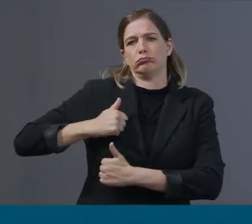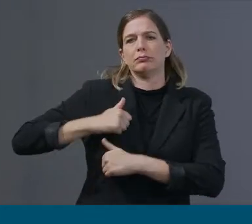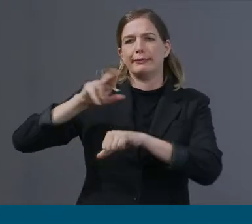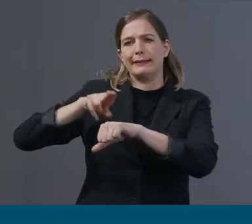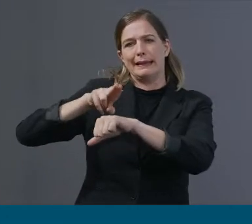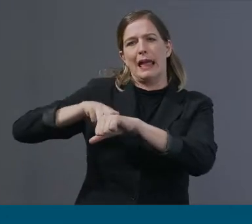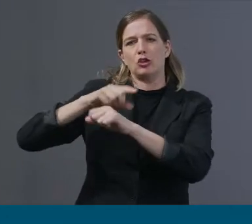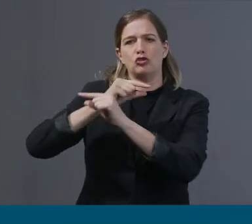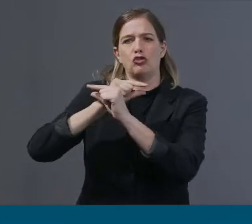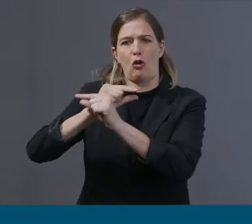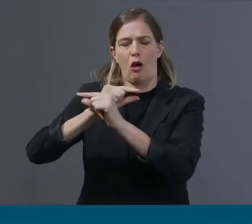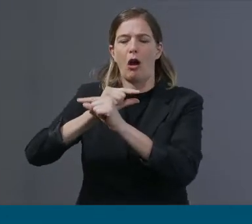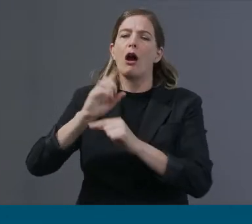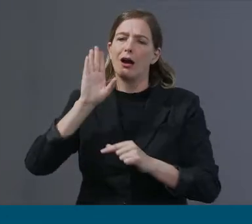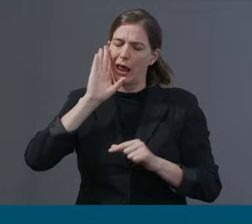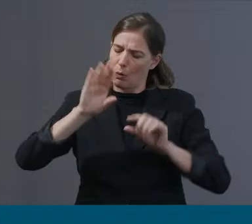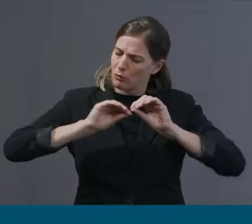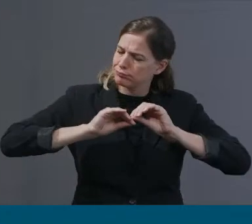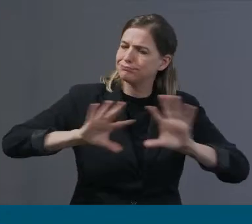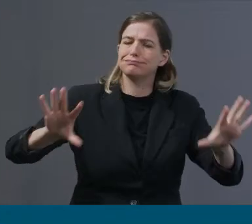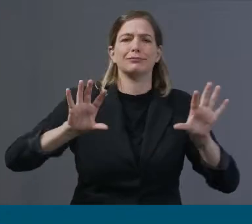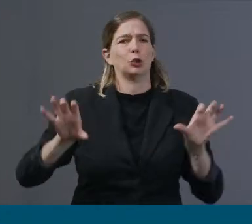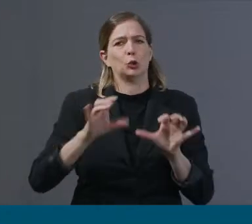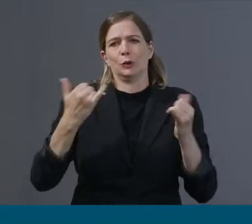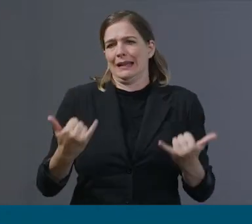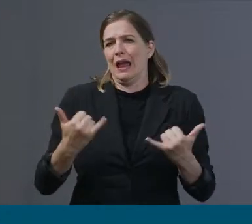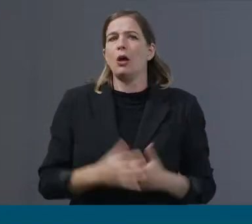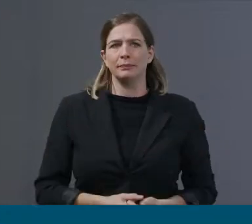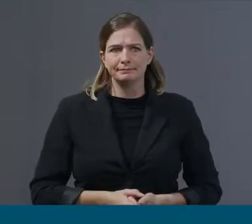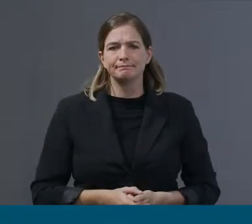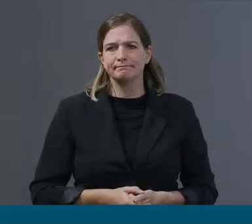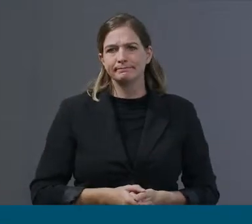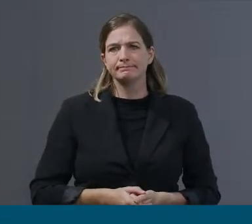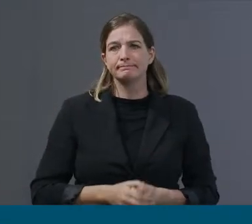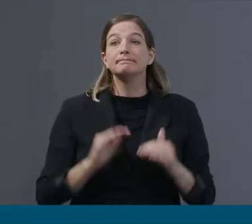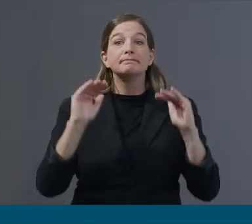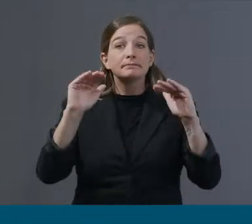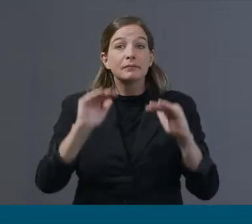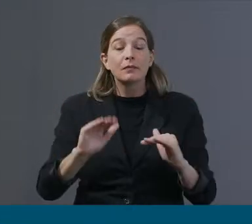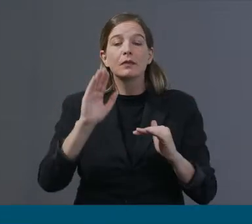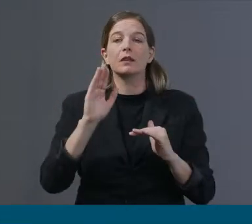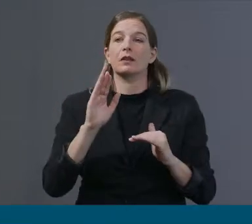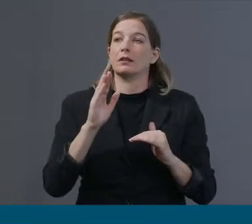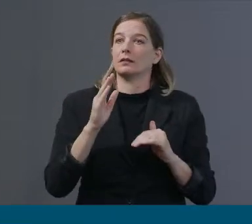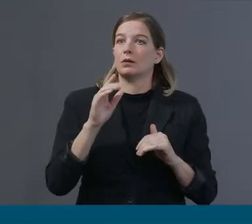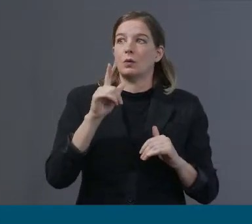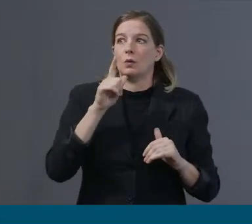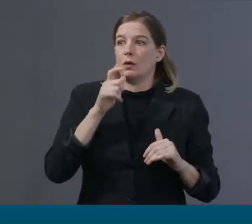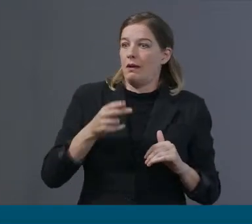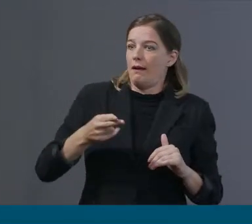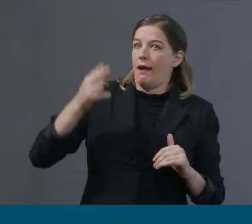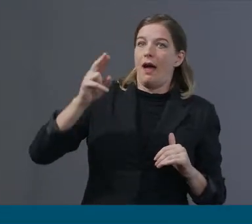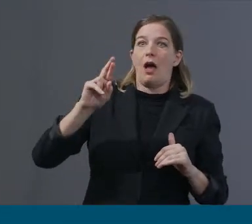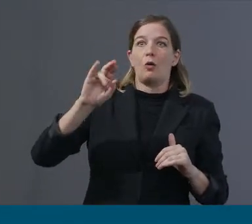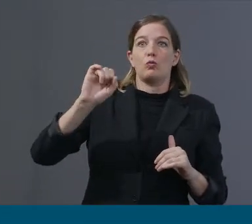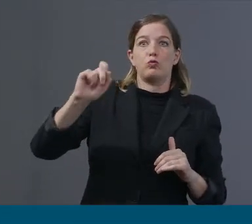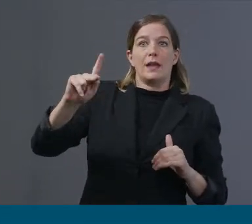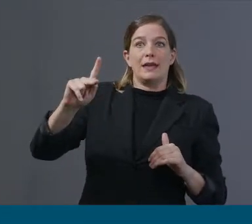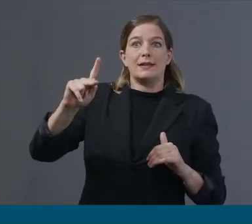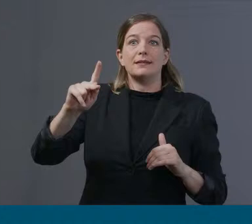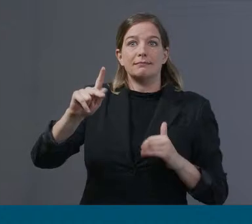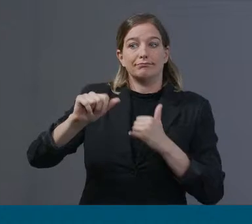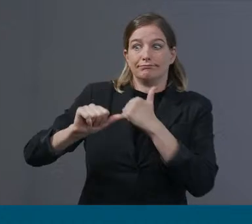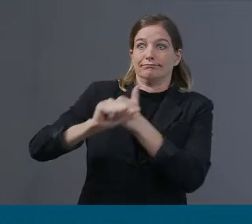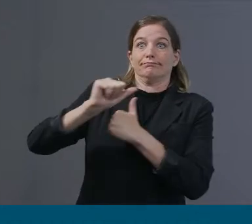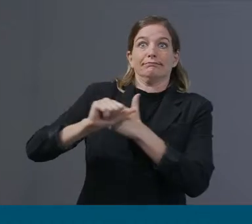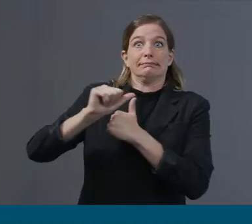capacity. We're also going to prioritize our high-risk settings. Part of what we've